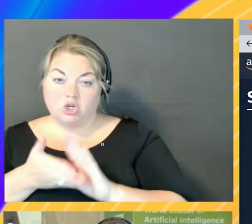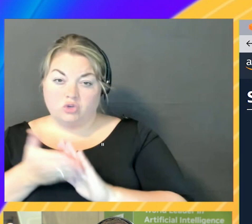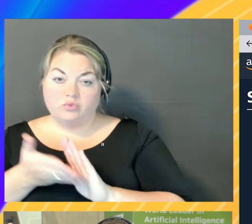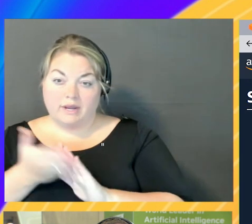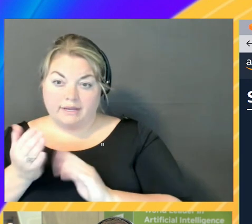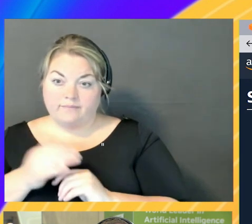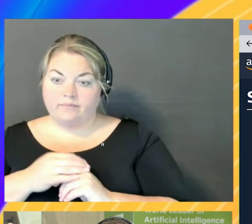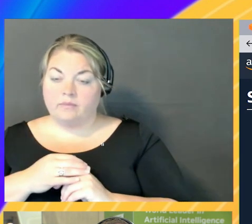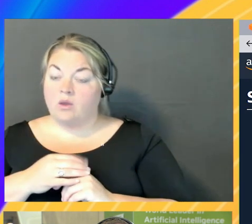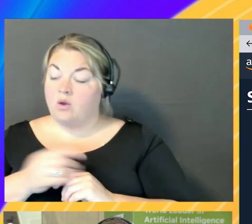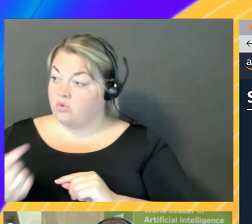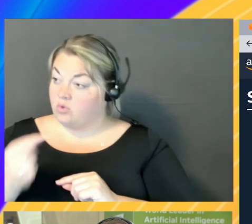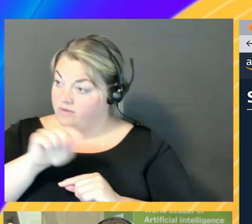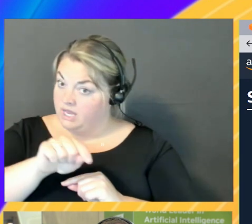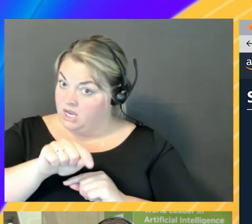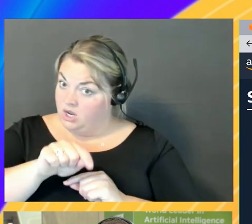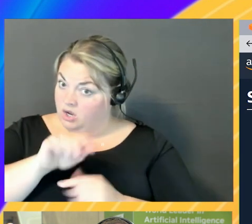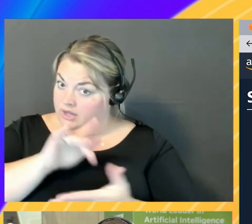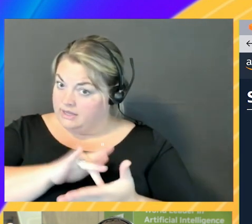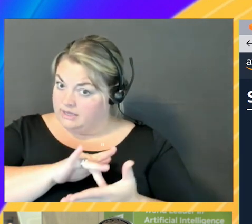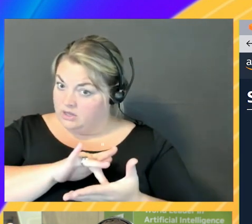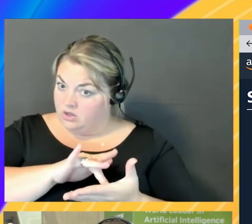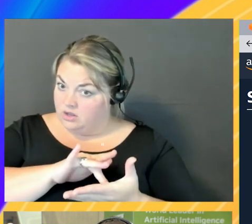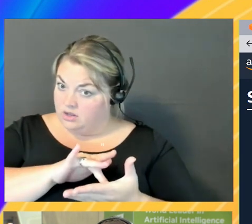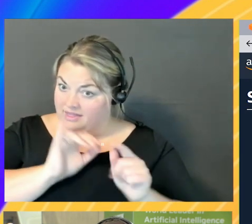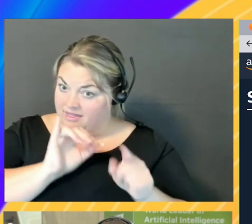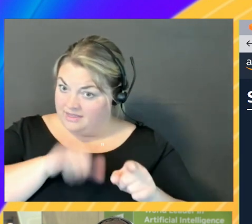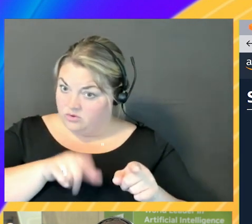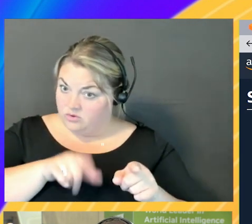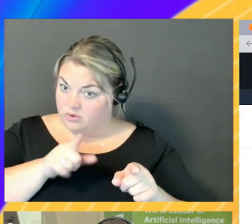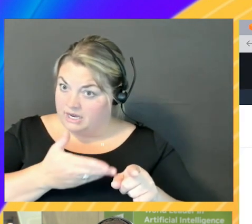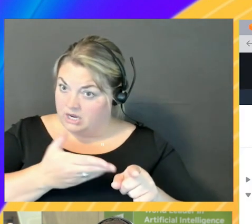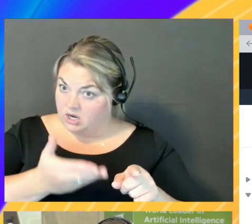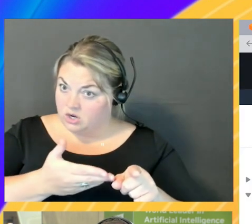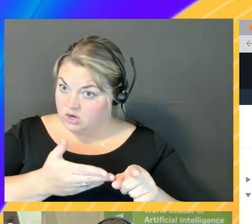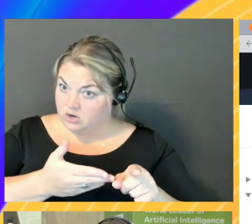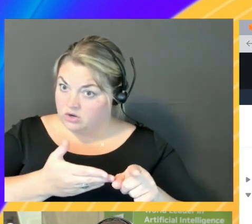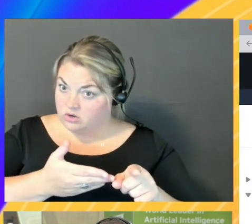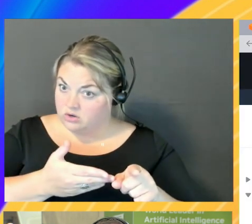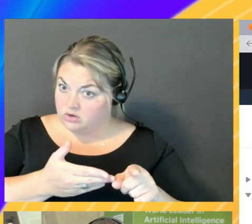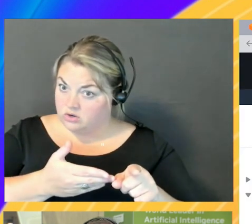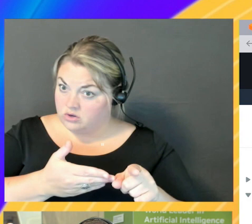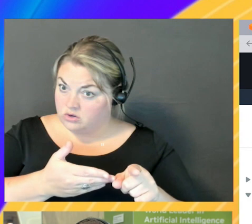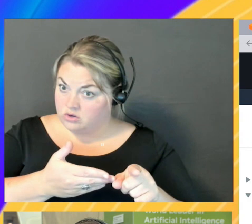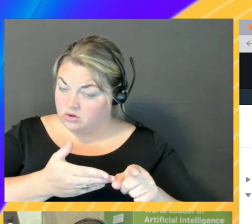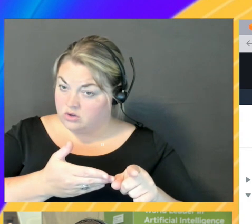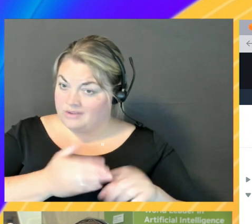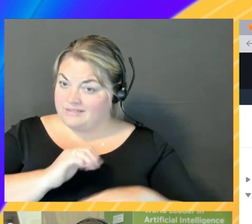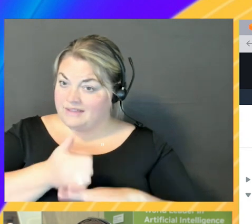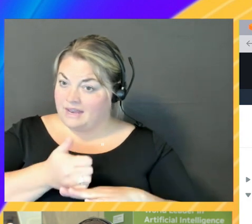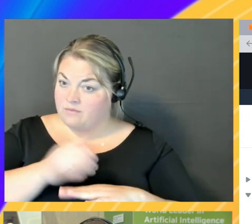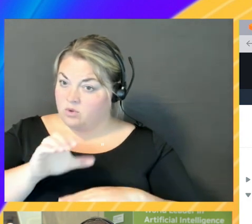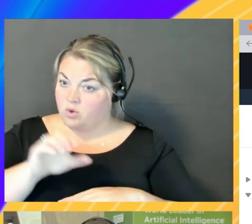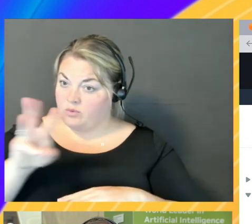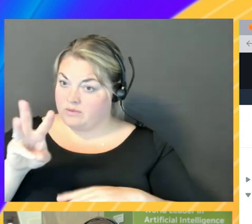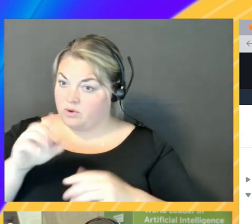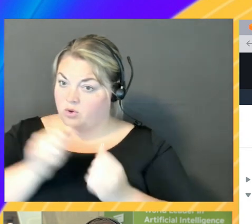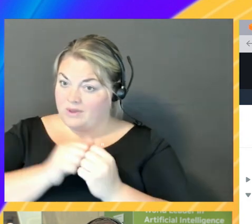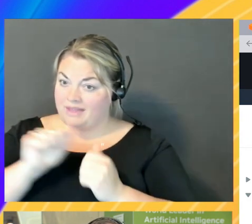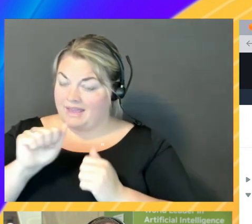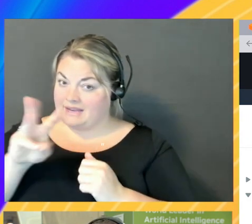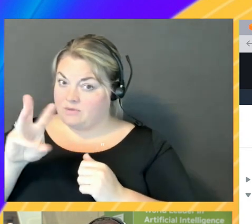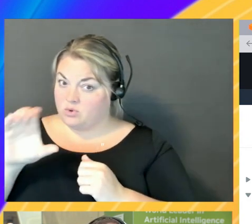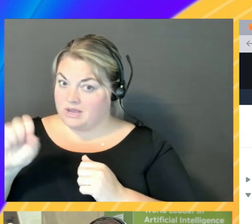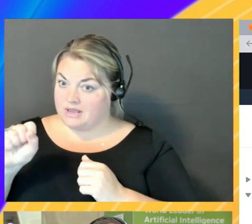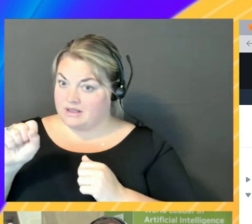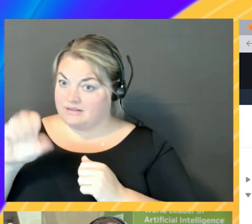and click on this link right here. Yep. Setting up CodeWhisperer with AWS with AWS